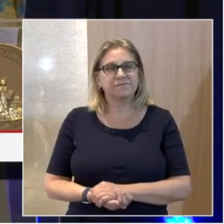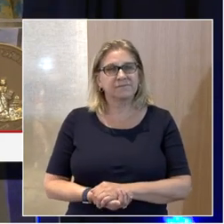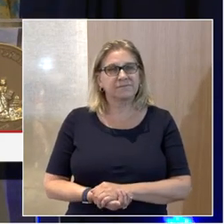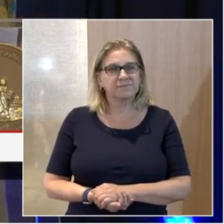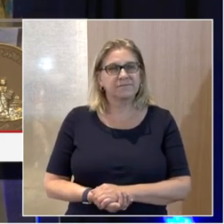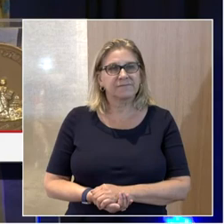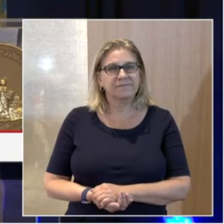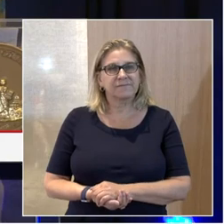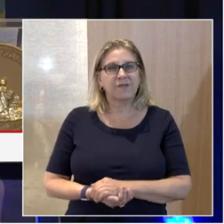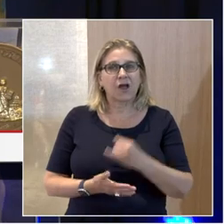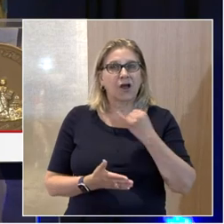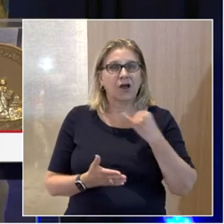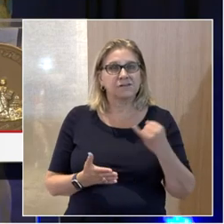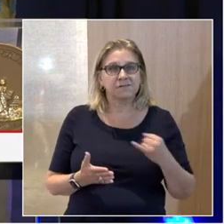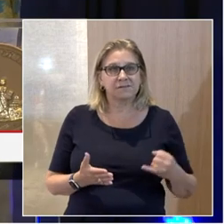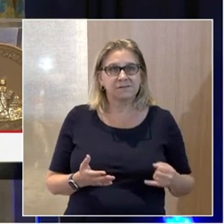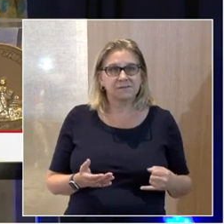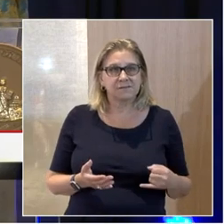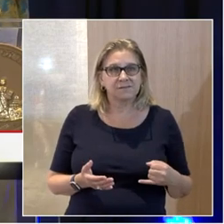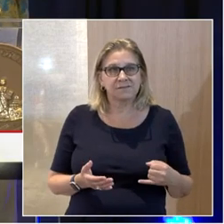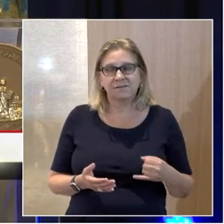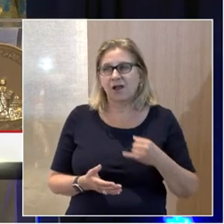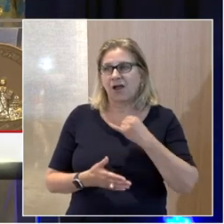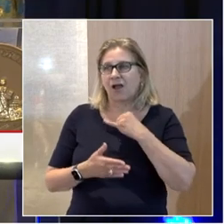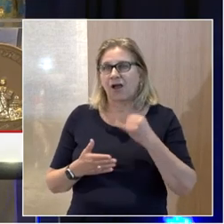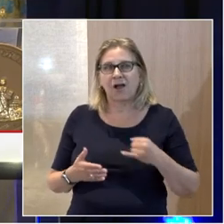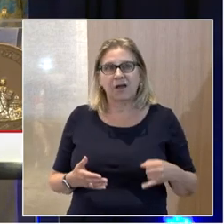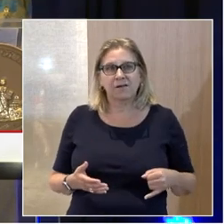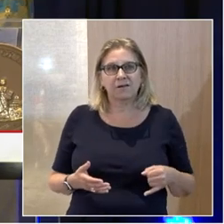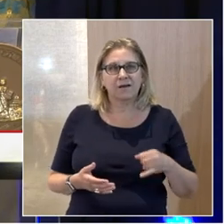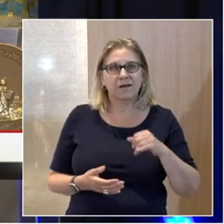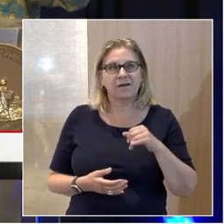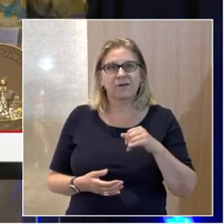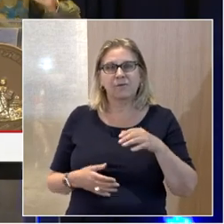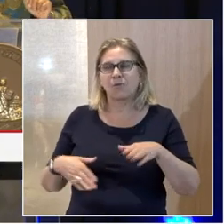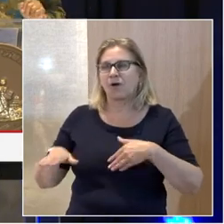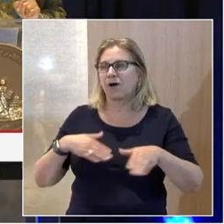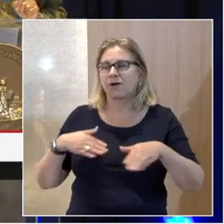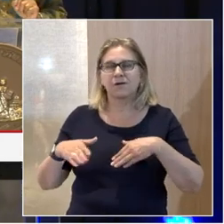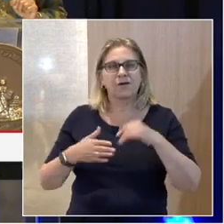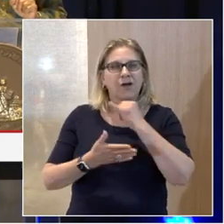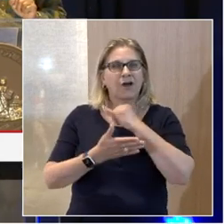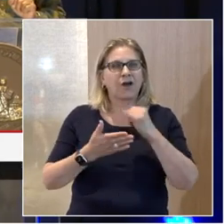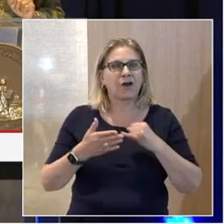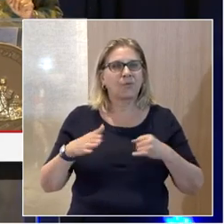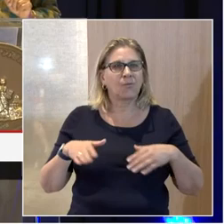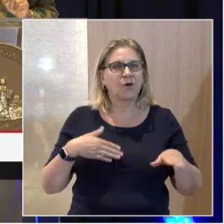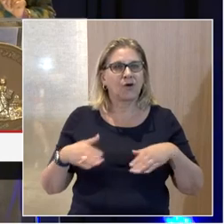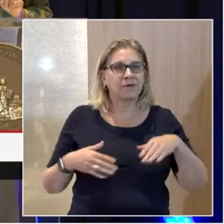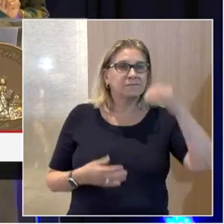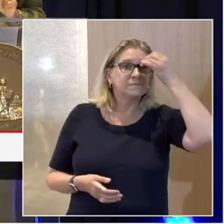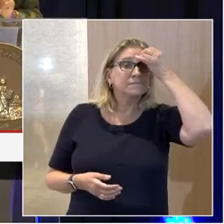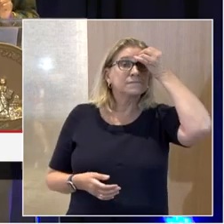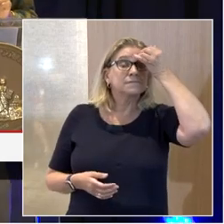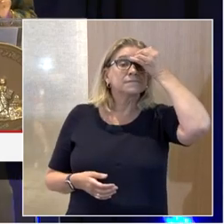Art block. An art rock would be an example of a destination corridor.